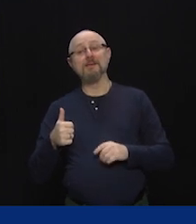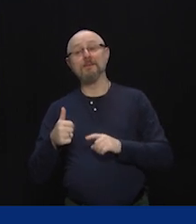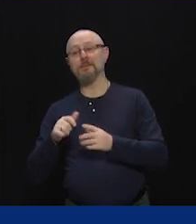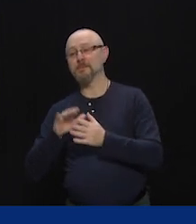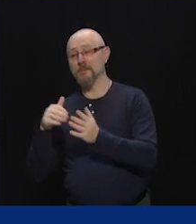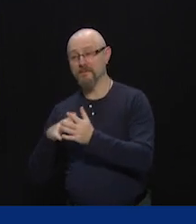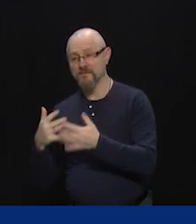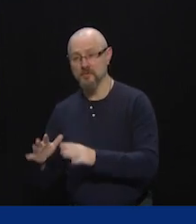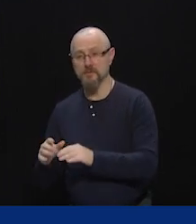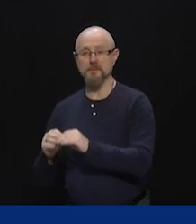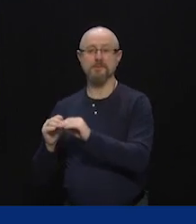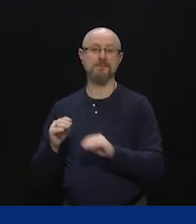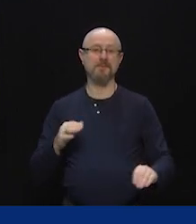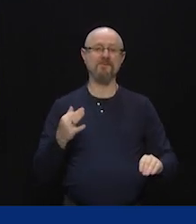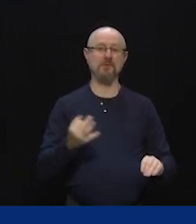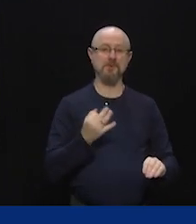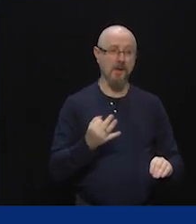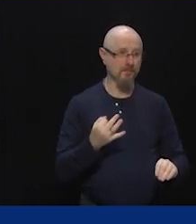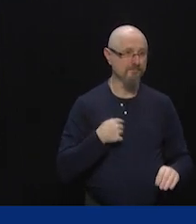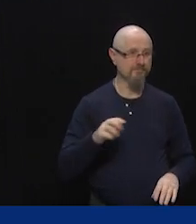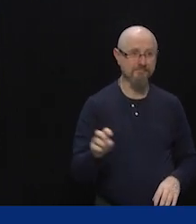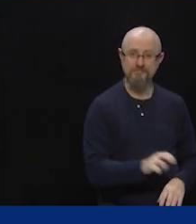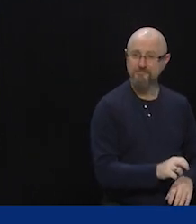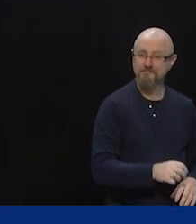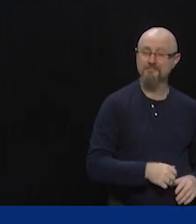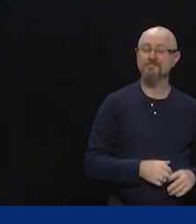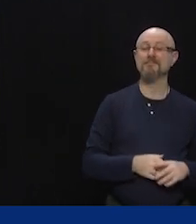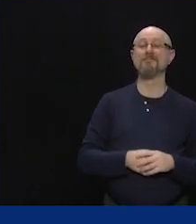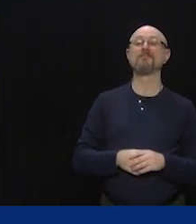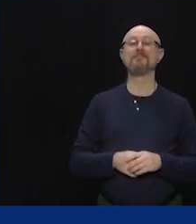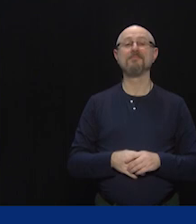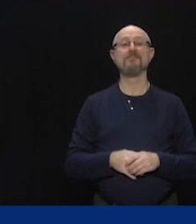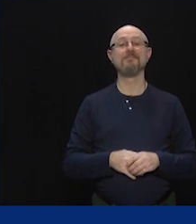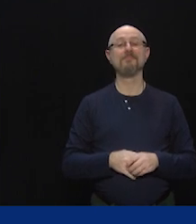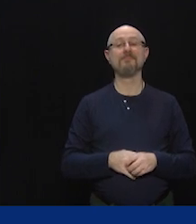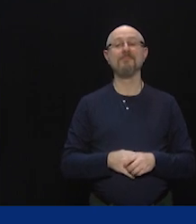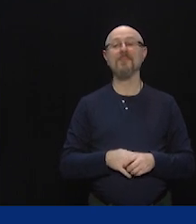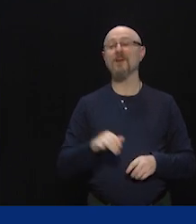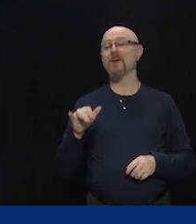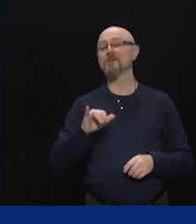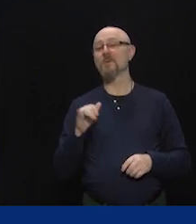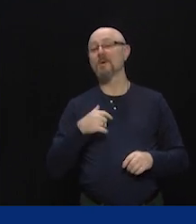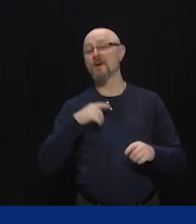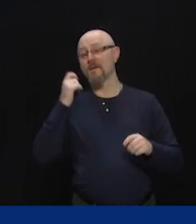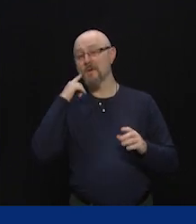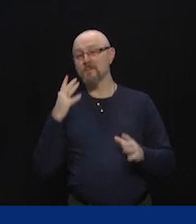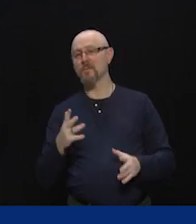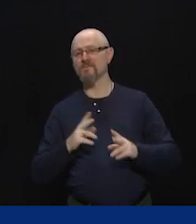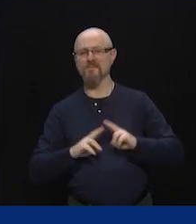they remain. In addition to those resource asks, the governor's been very